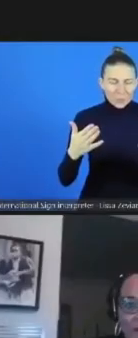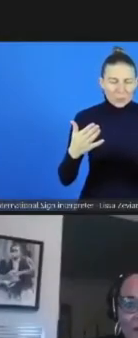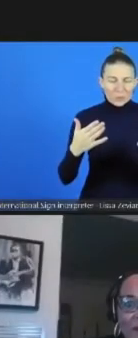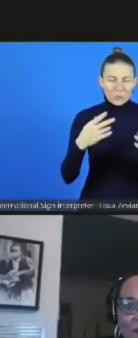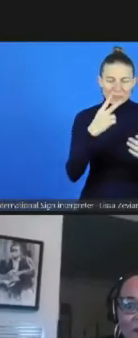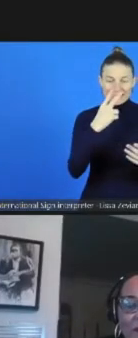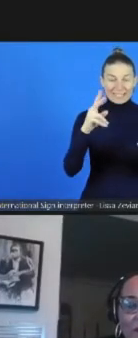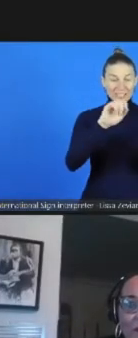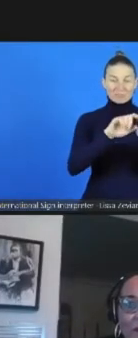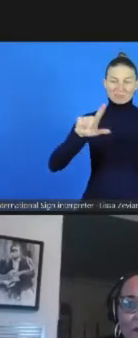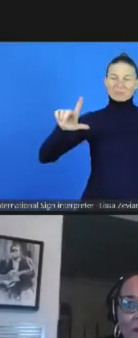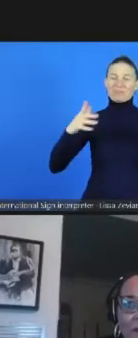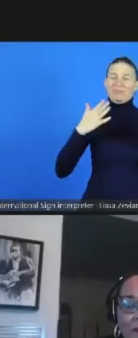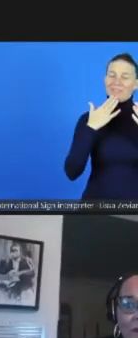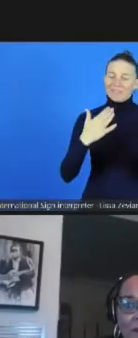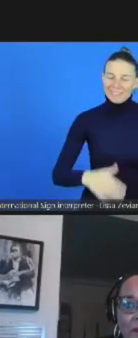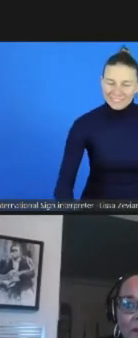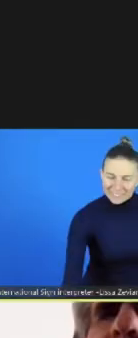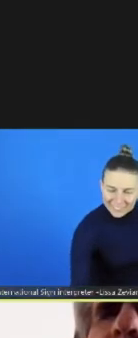Marcus.